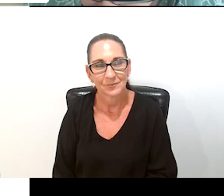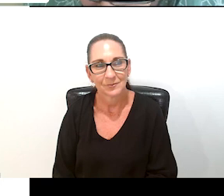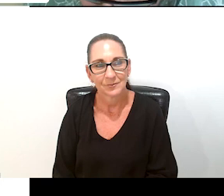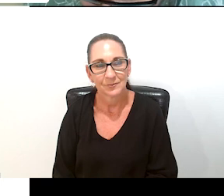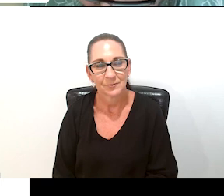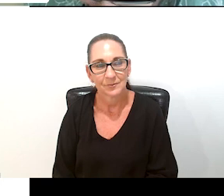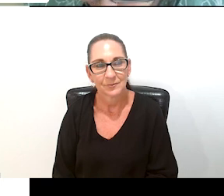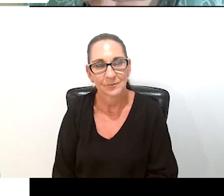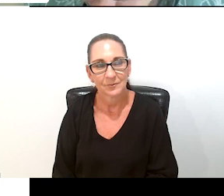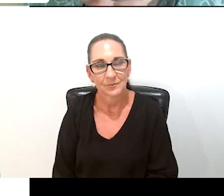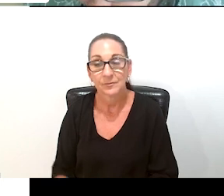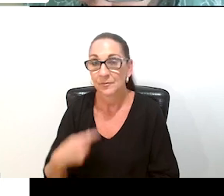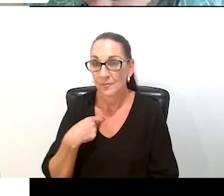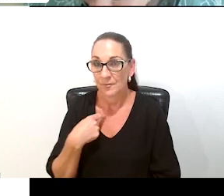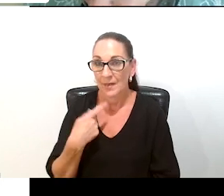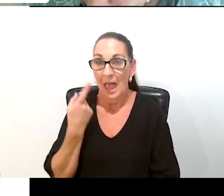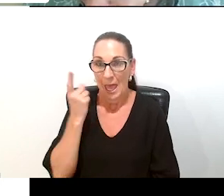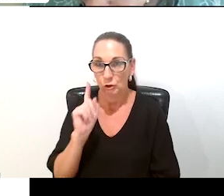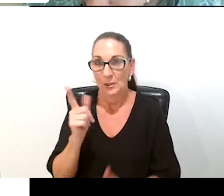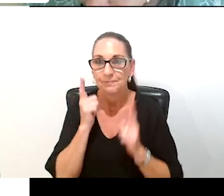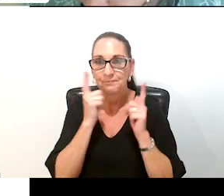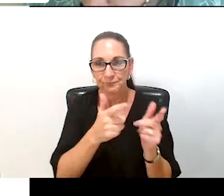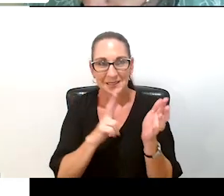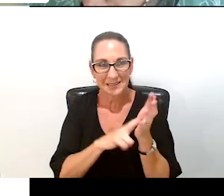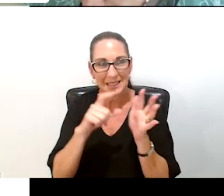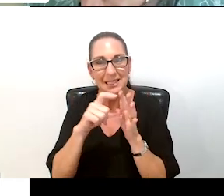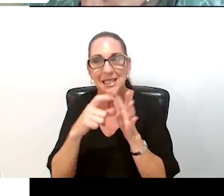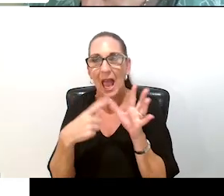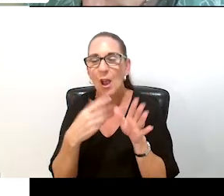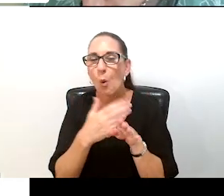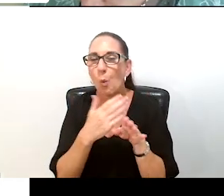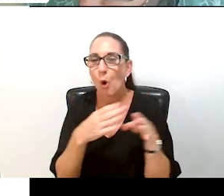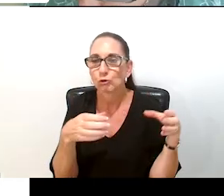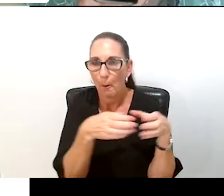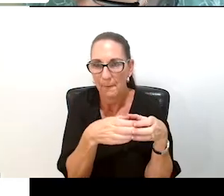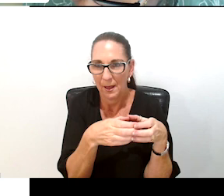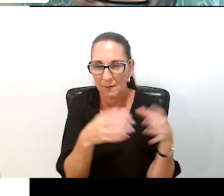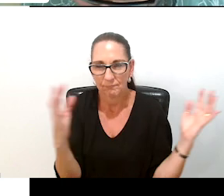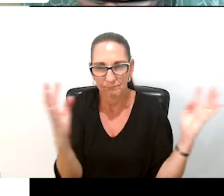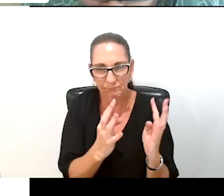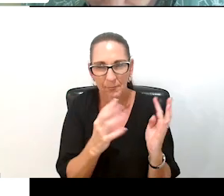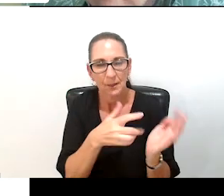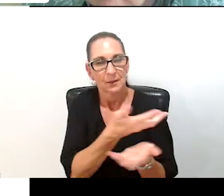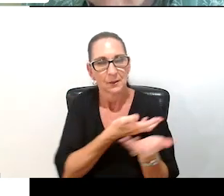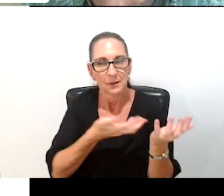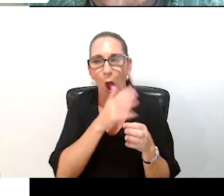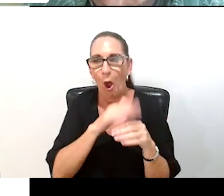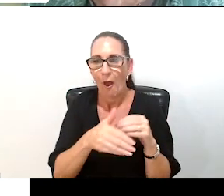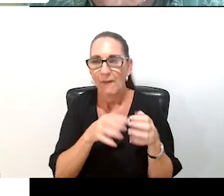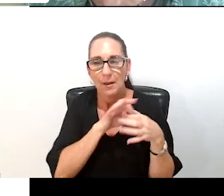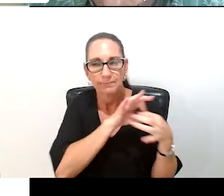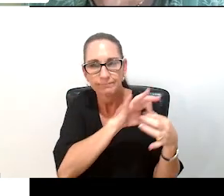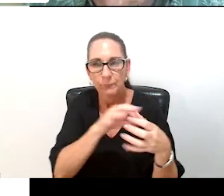Last year, I attended an NDDA workshop about engaging